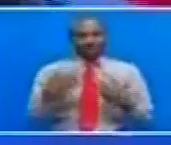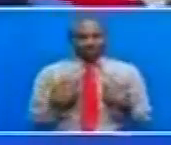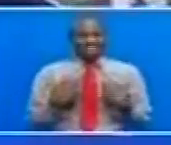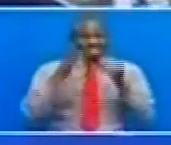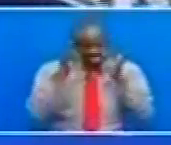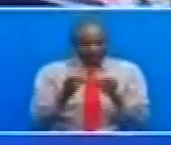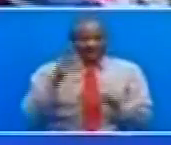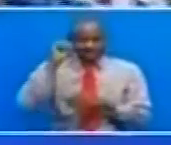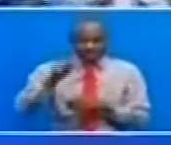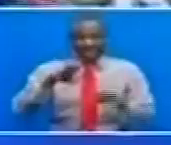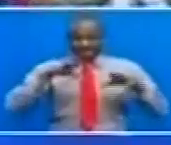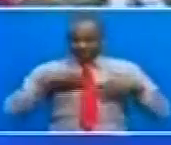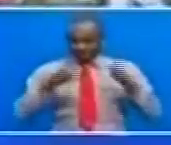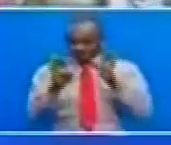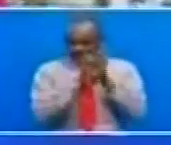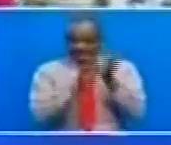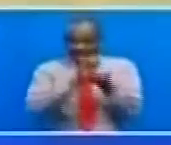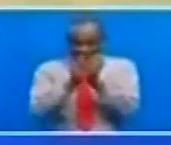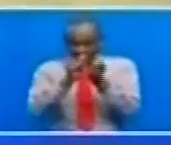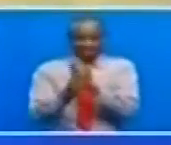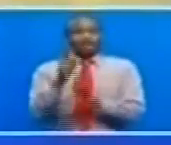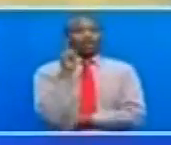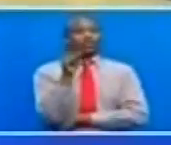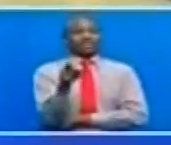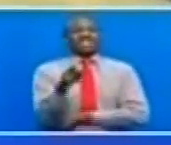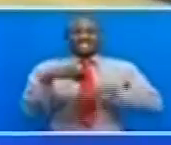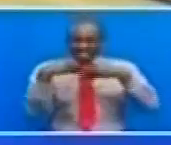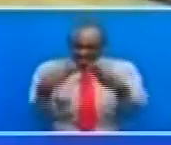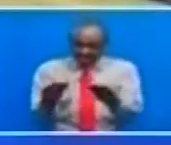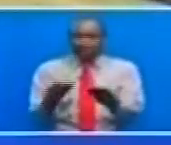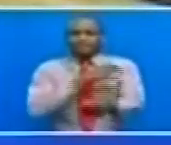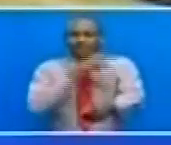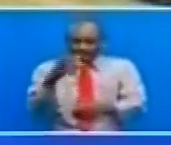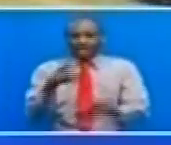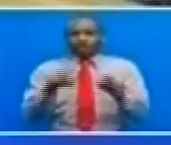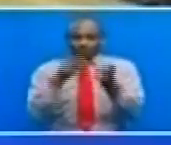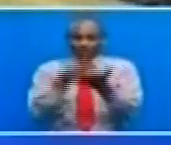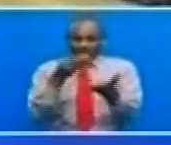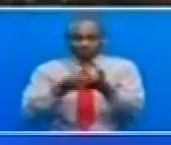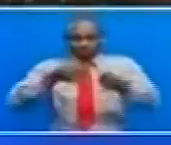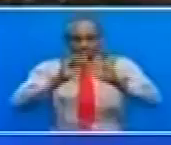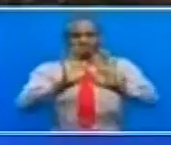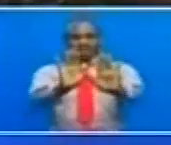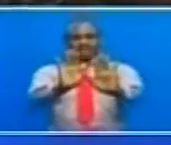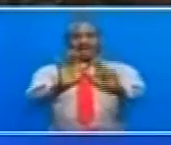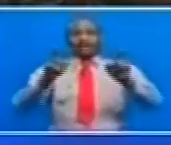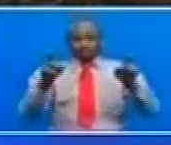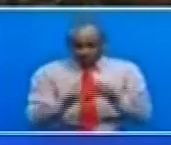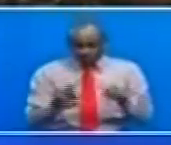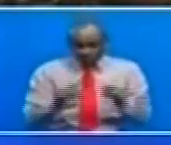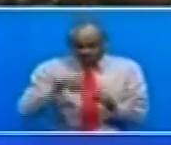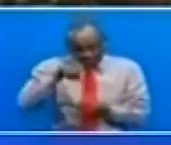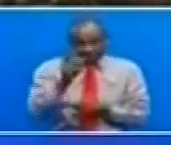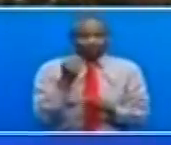if MPs adopt an amendment to the law that gives the military sweeping powers and financial independence, as well as